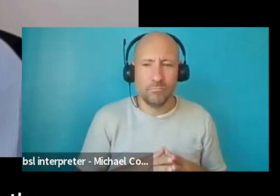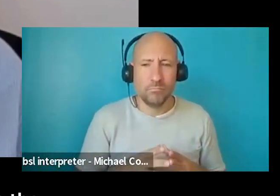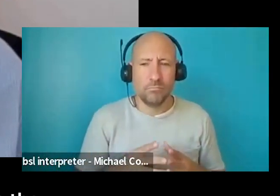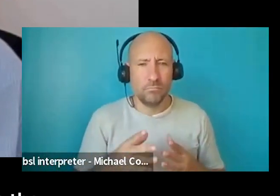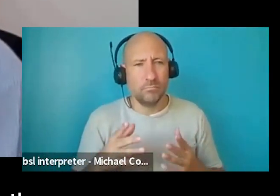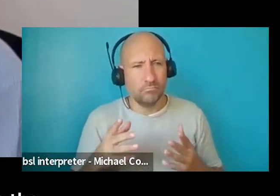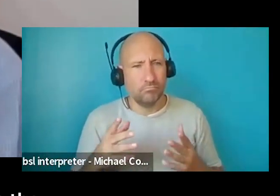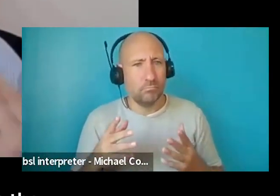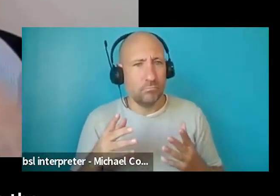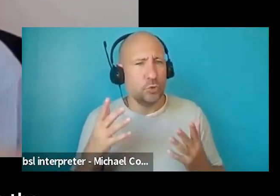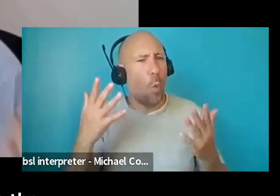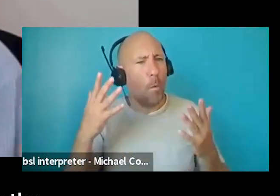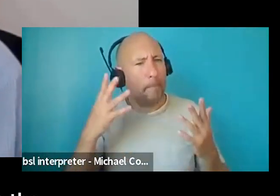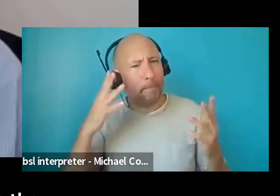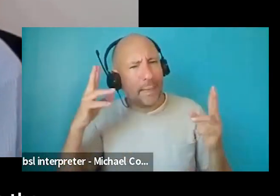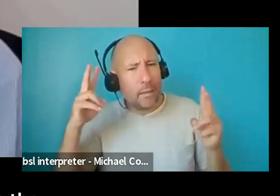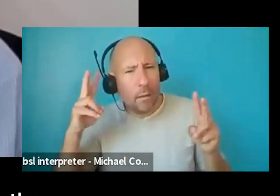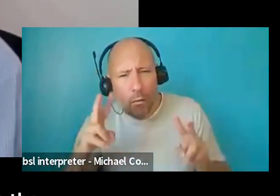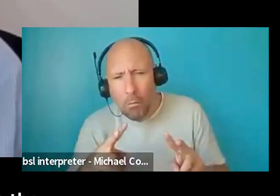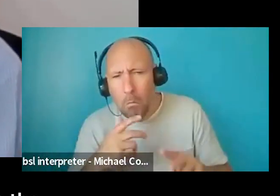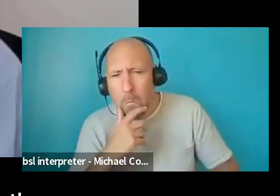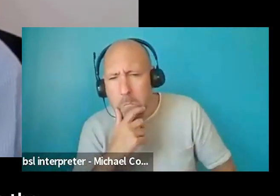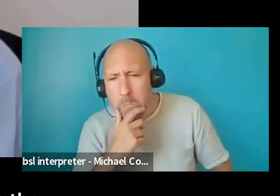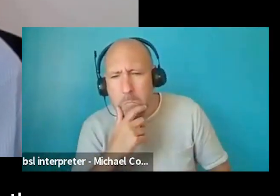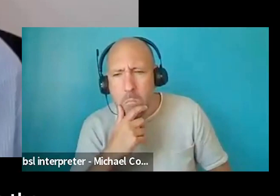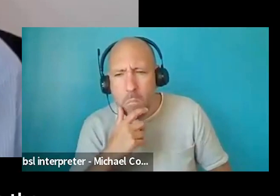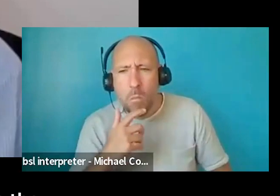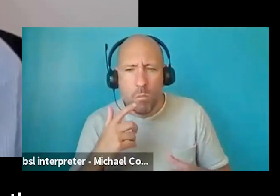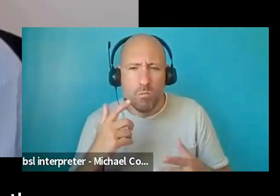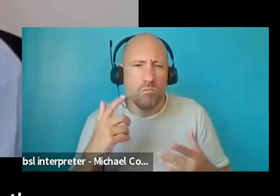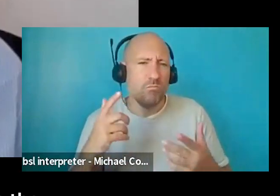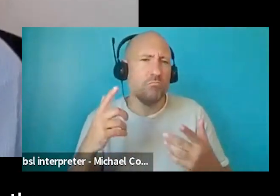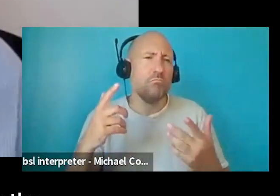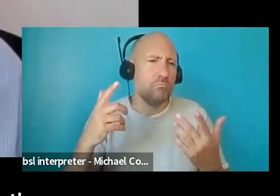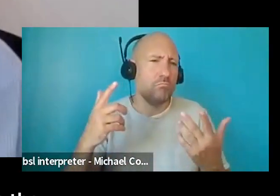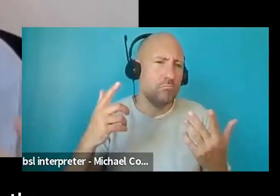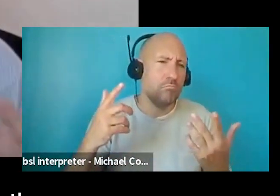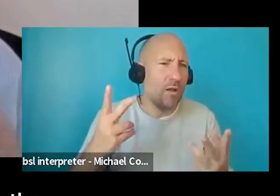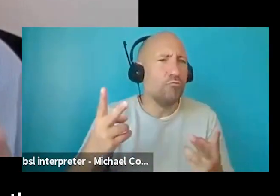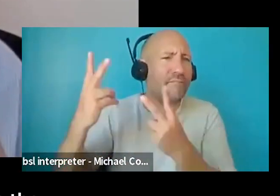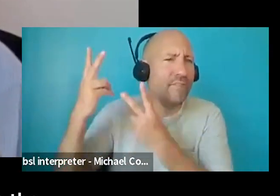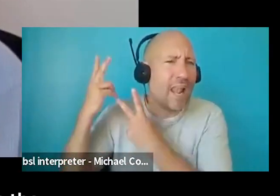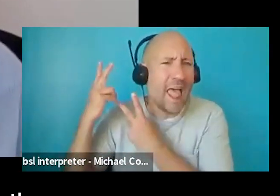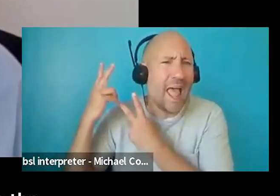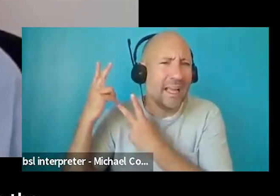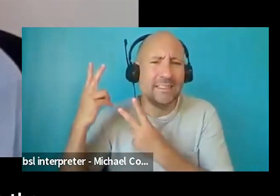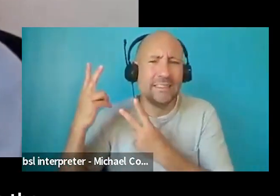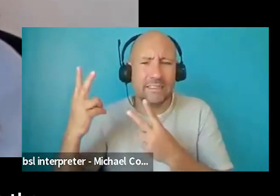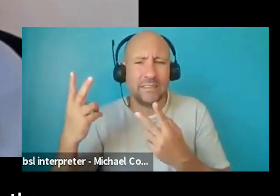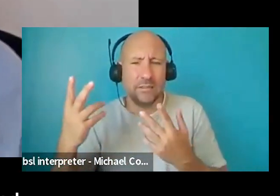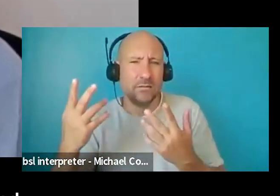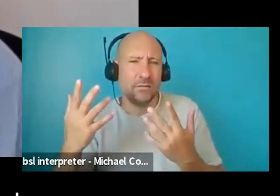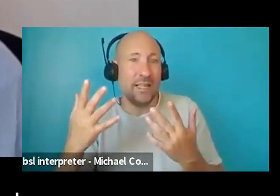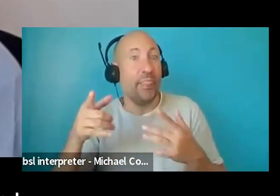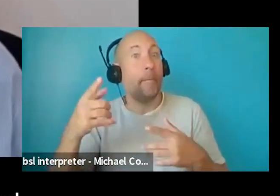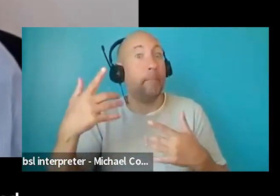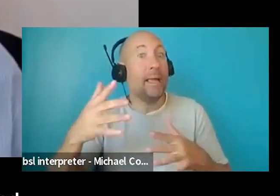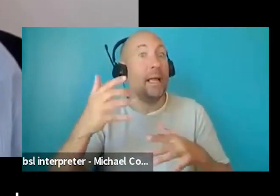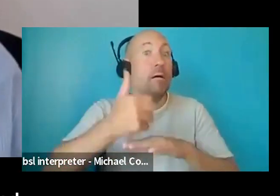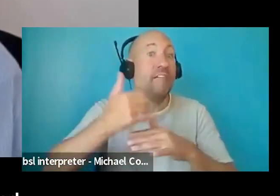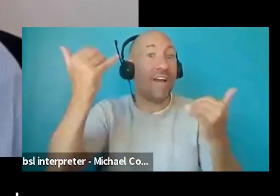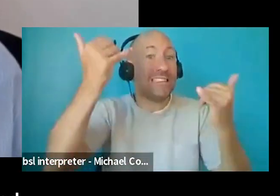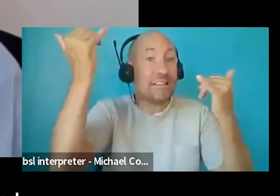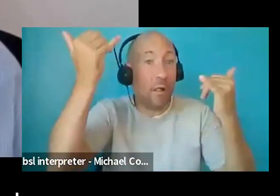reflections have been made within the context of the Oriente Occidente Festival, and